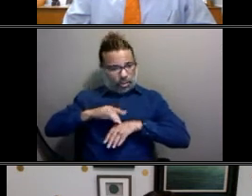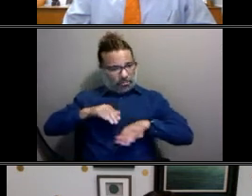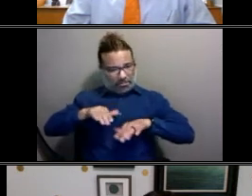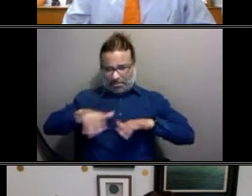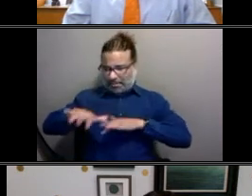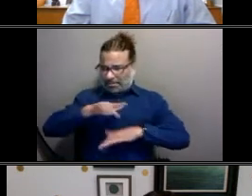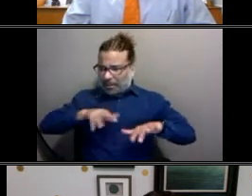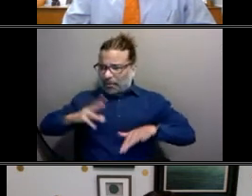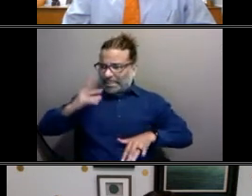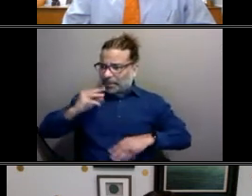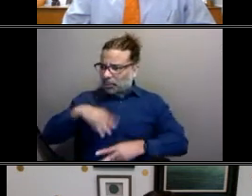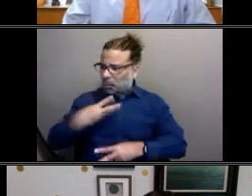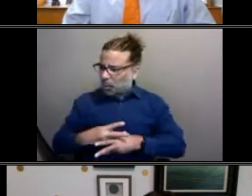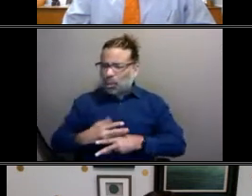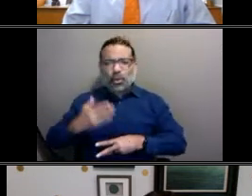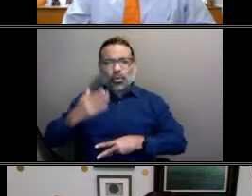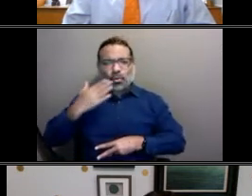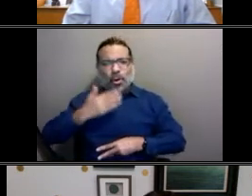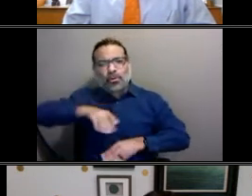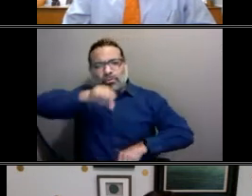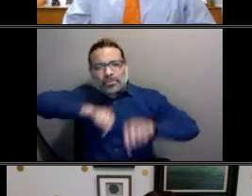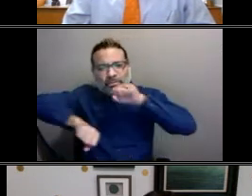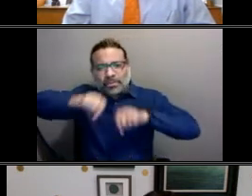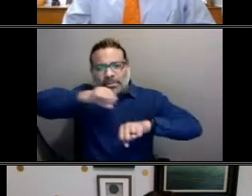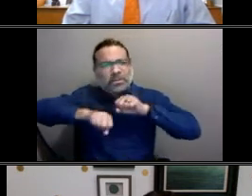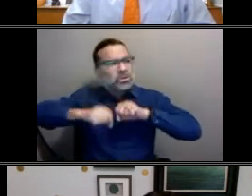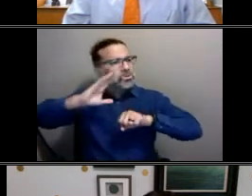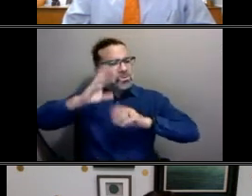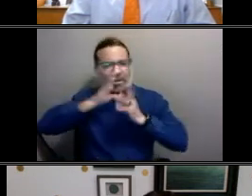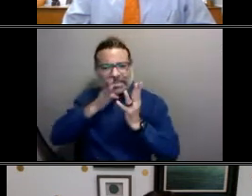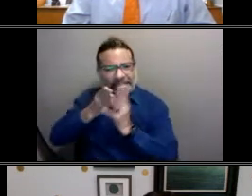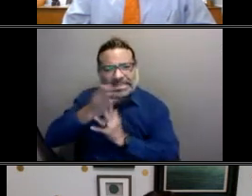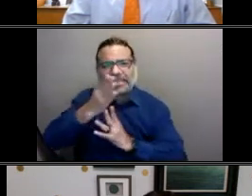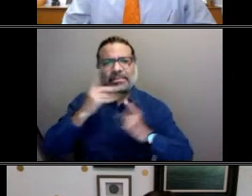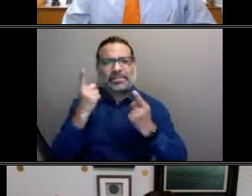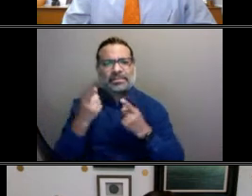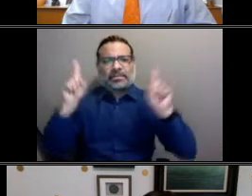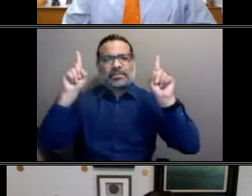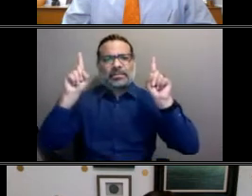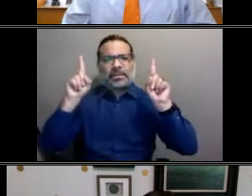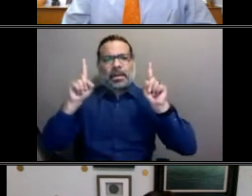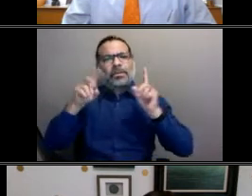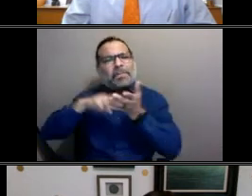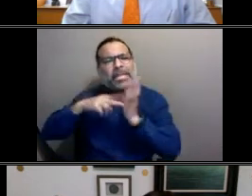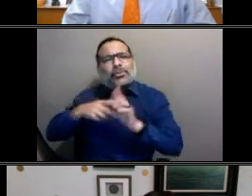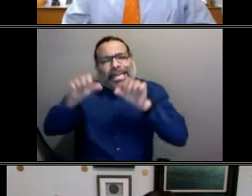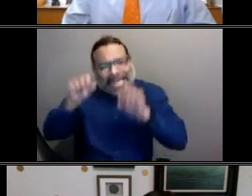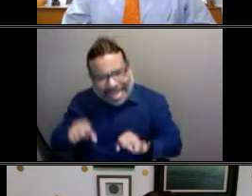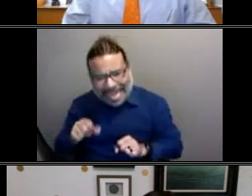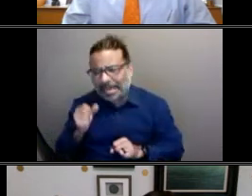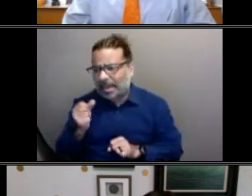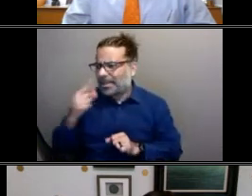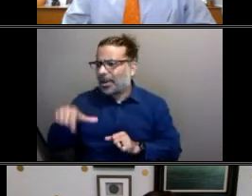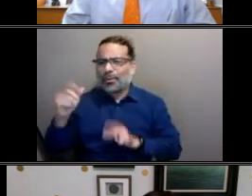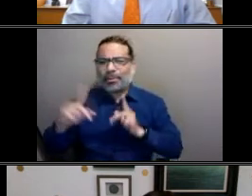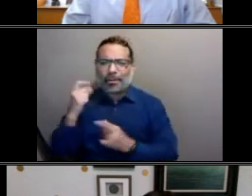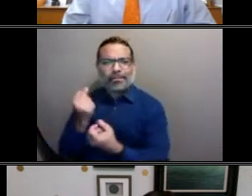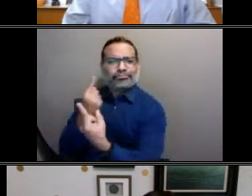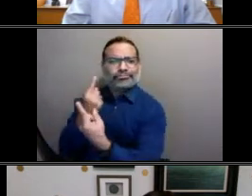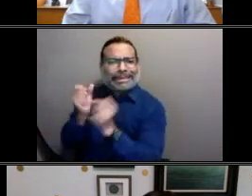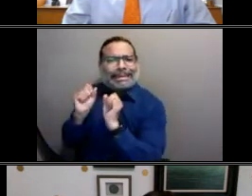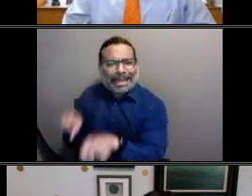struggle, you've known adversity, and therefore, because you absolutely have the ability to understand what it is like to